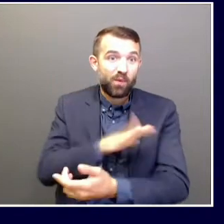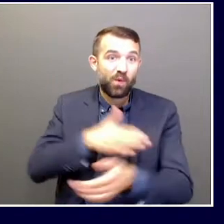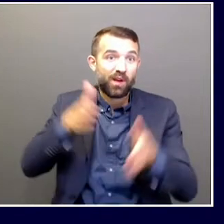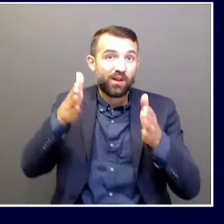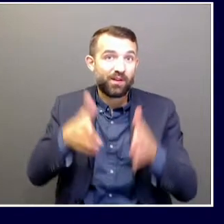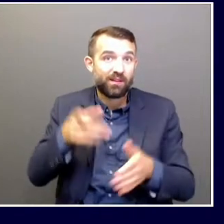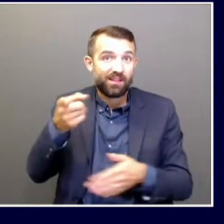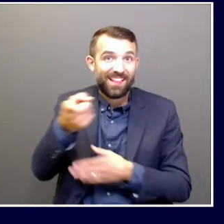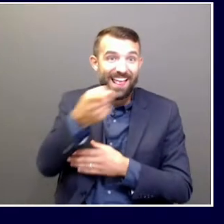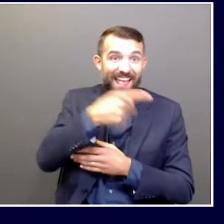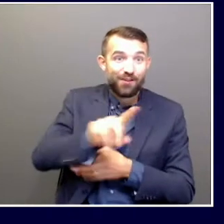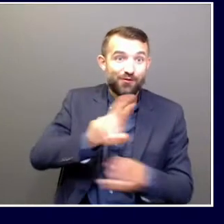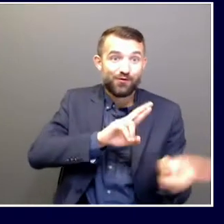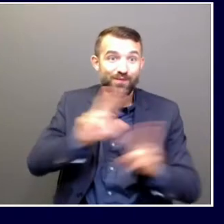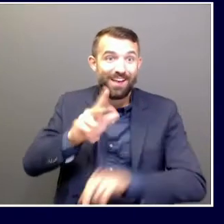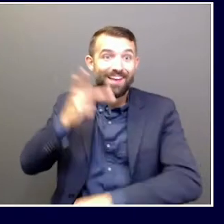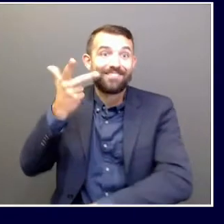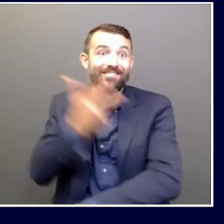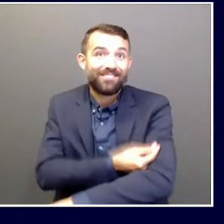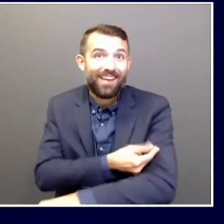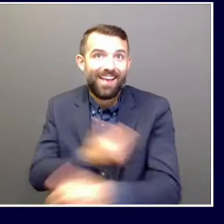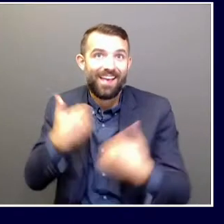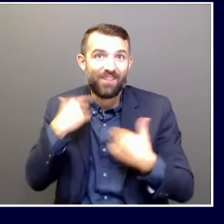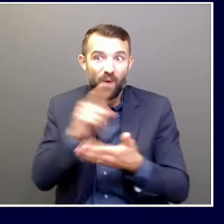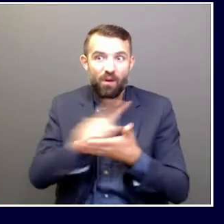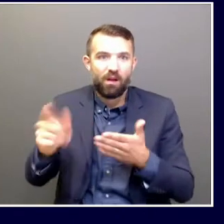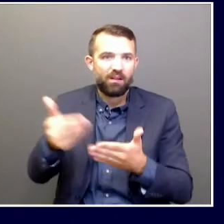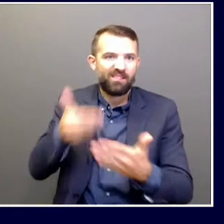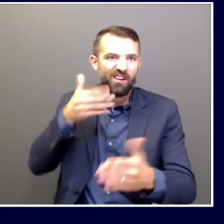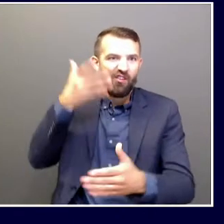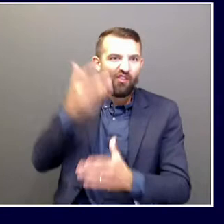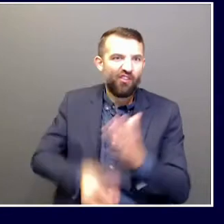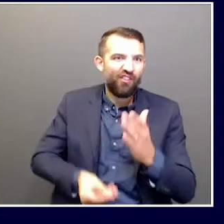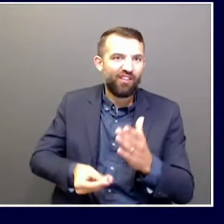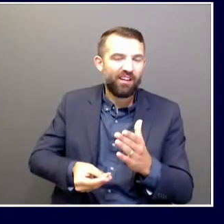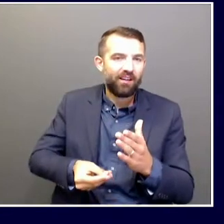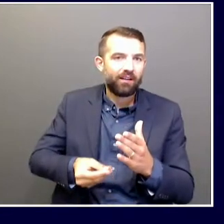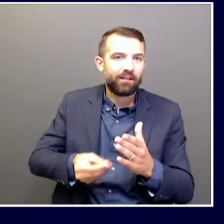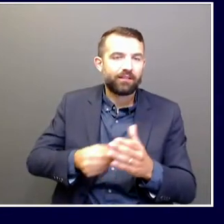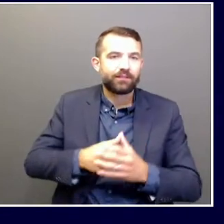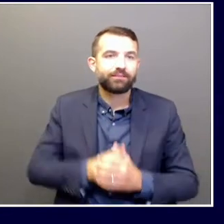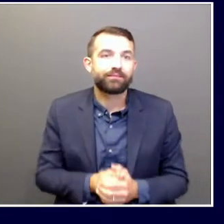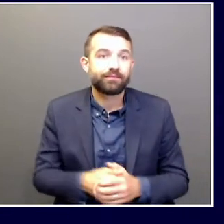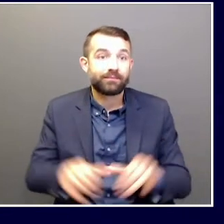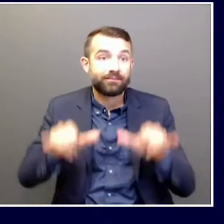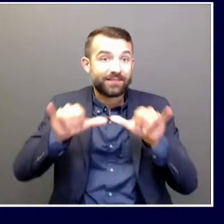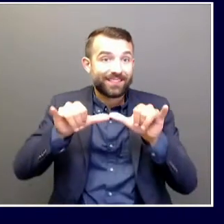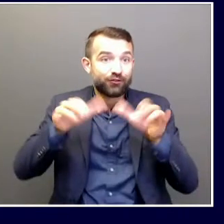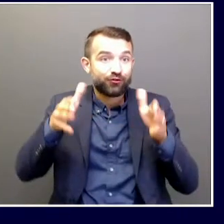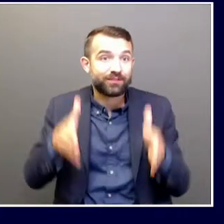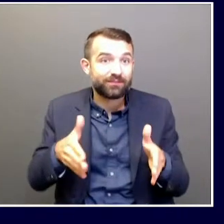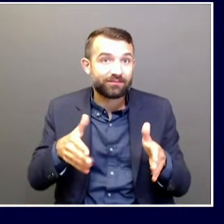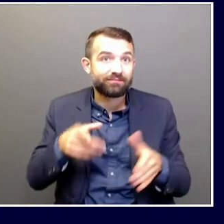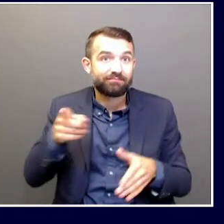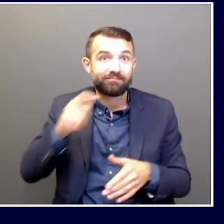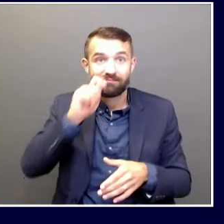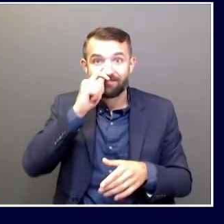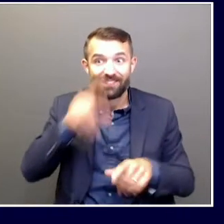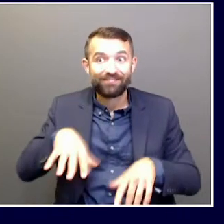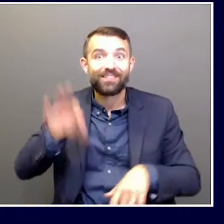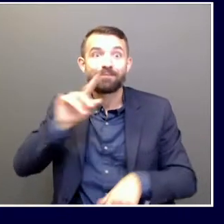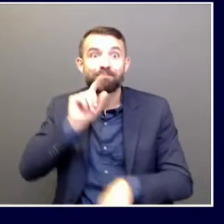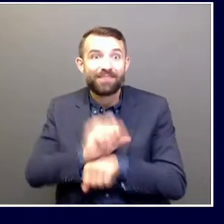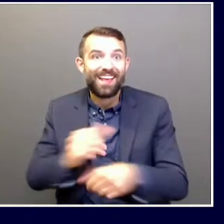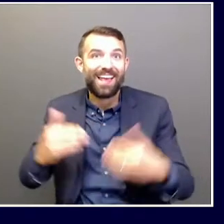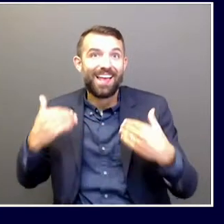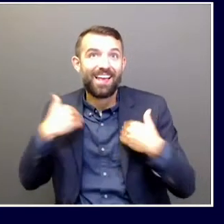the 75-year-old engineer who tested positive the day before he was scheduled to be vaccinated. I want to thank the members